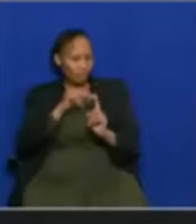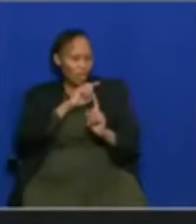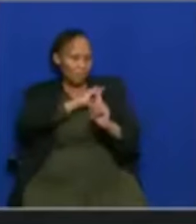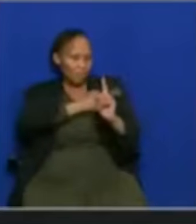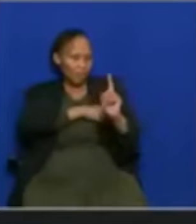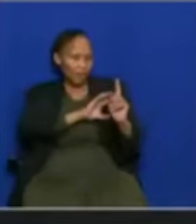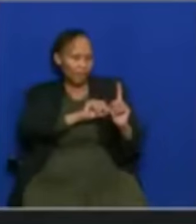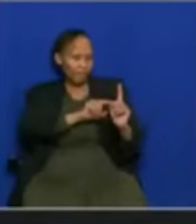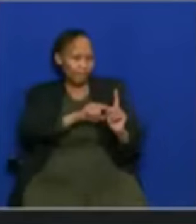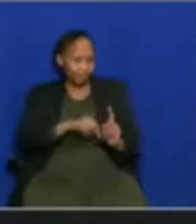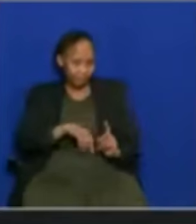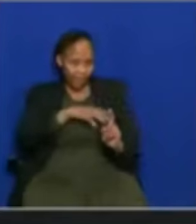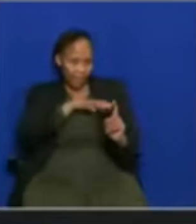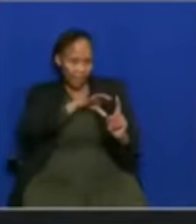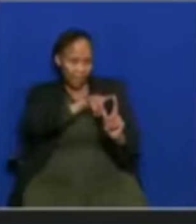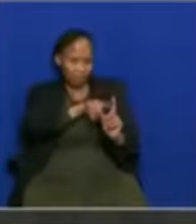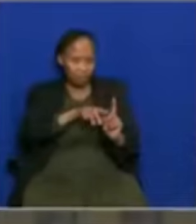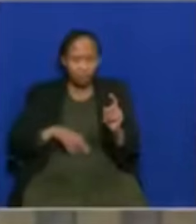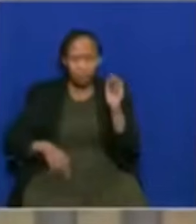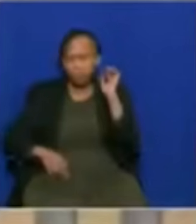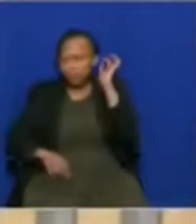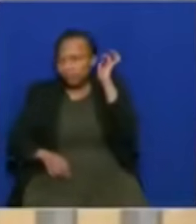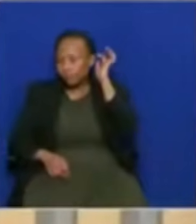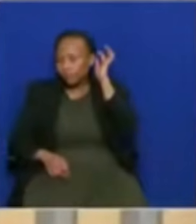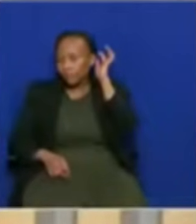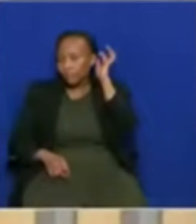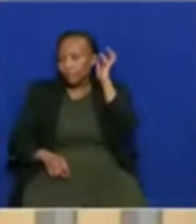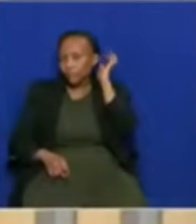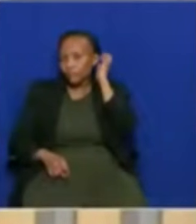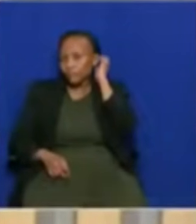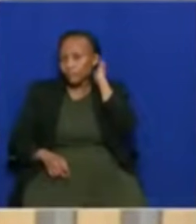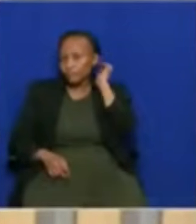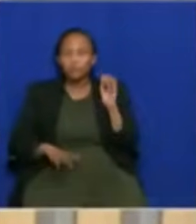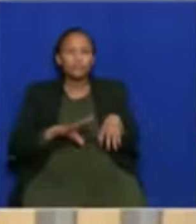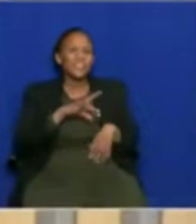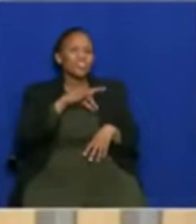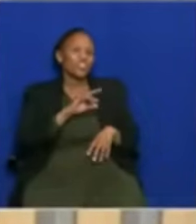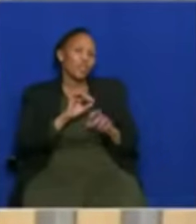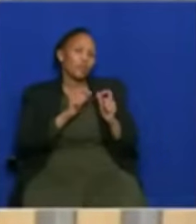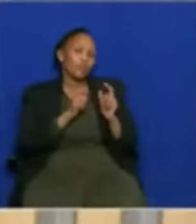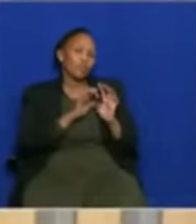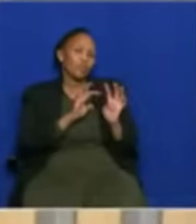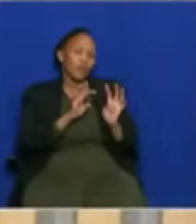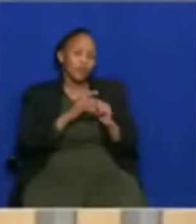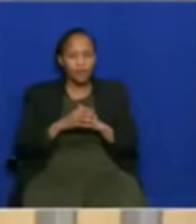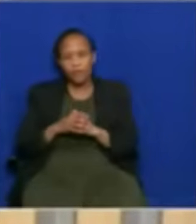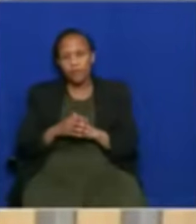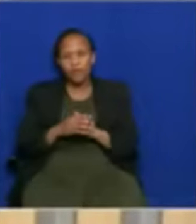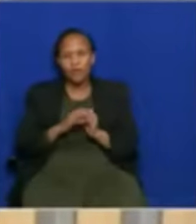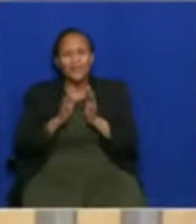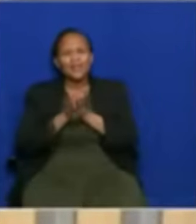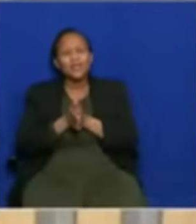Commissioner, Chair, Commissioners, the request or